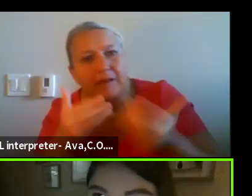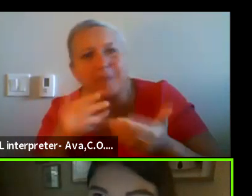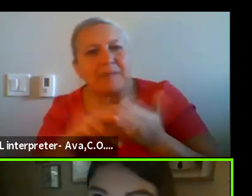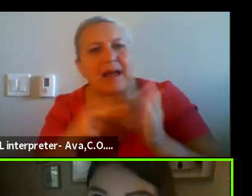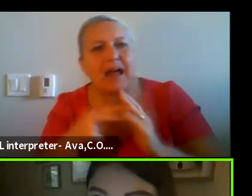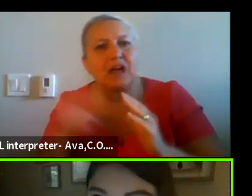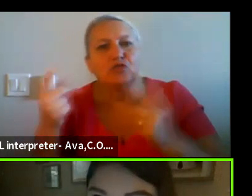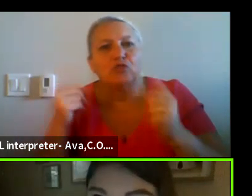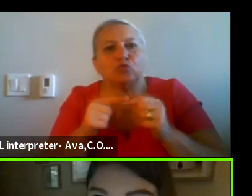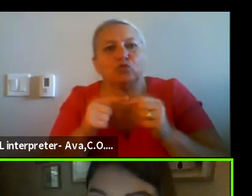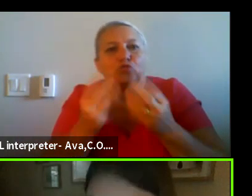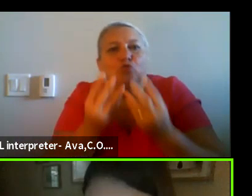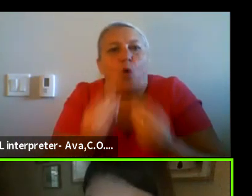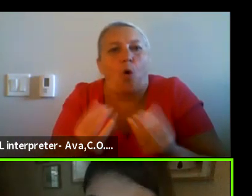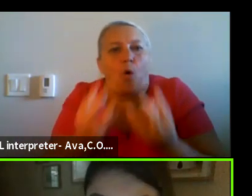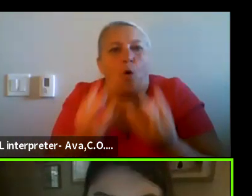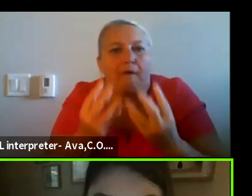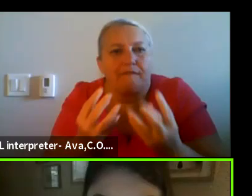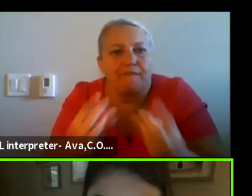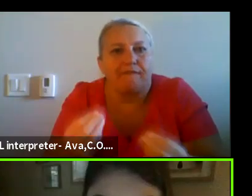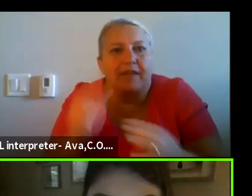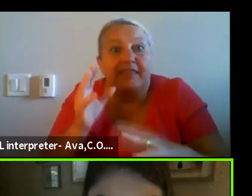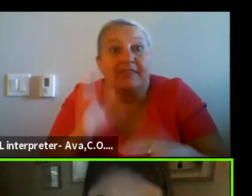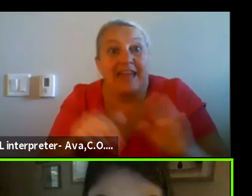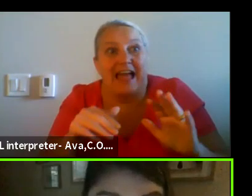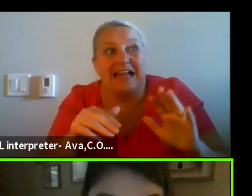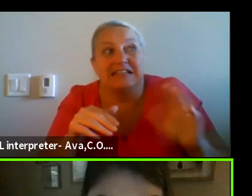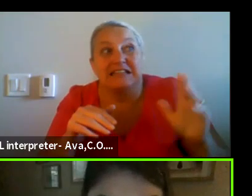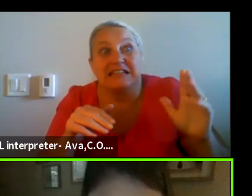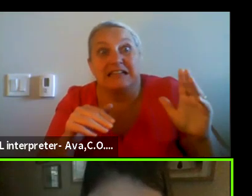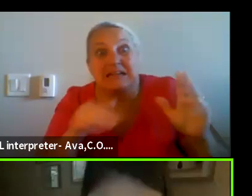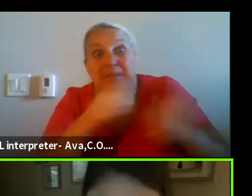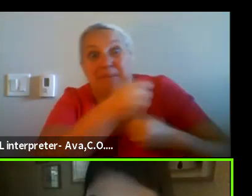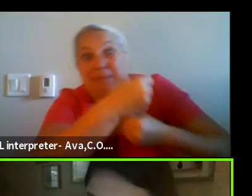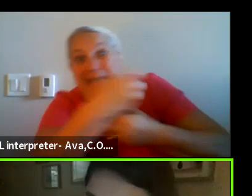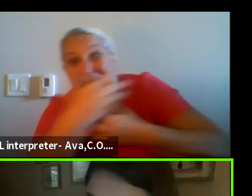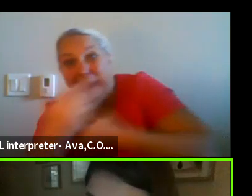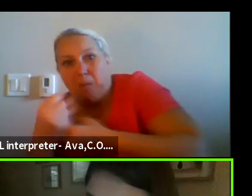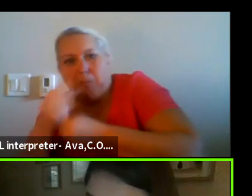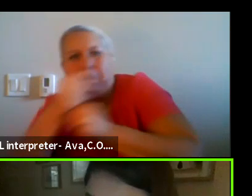soften the quote unquote blow, which I sort of like to use because it's very like aggressive imagery.